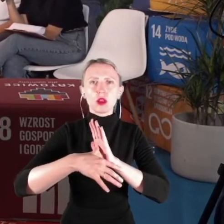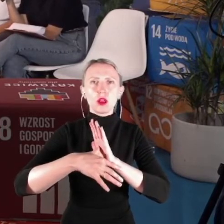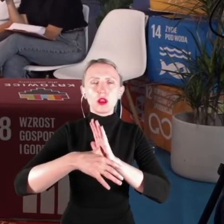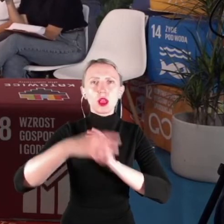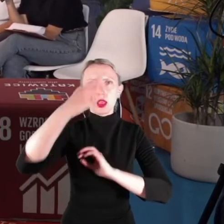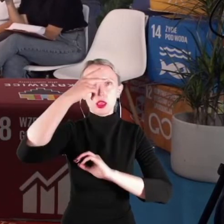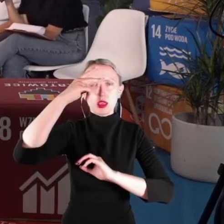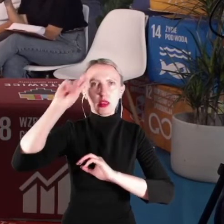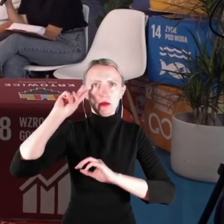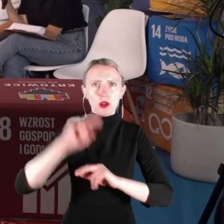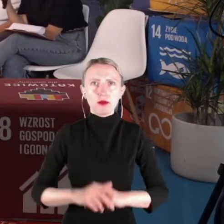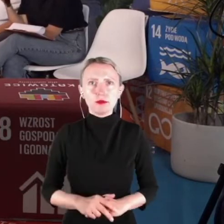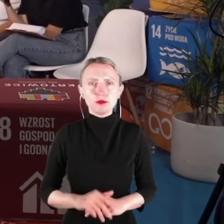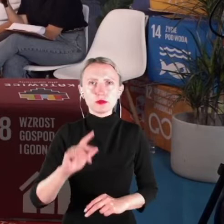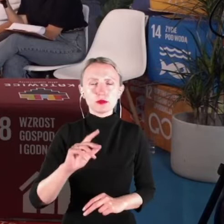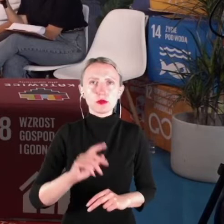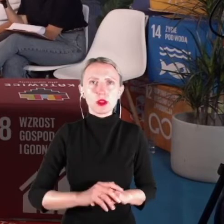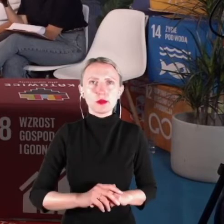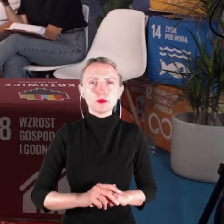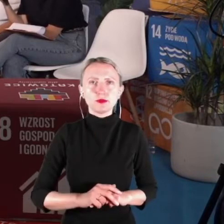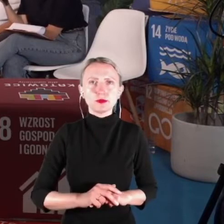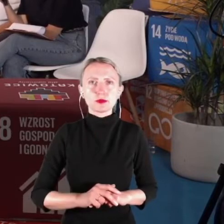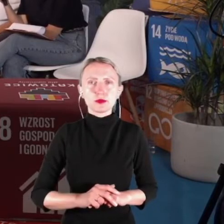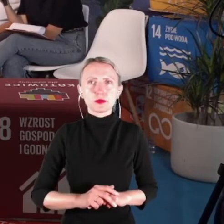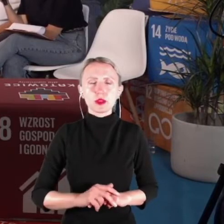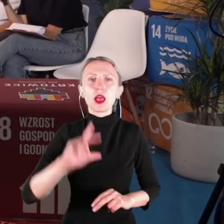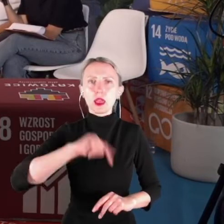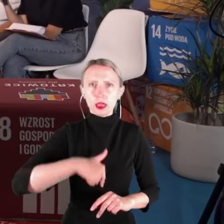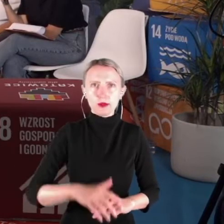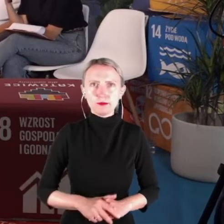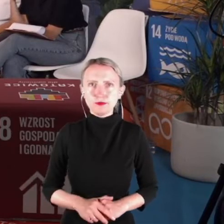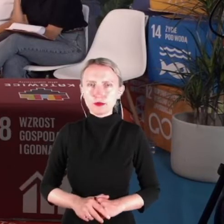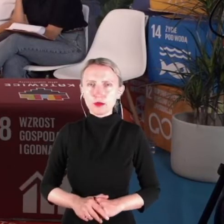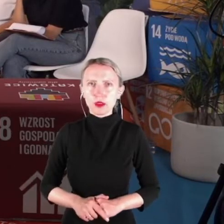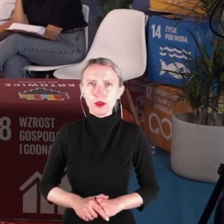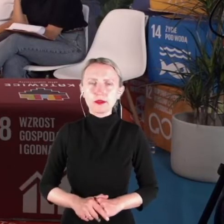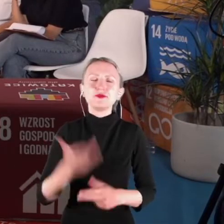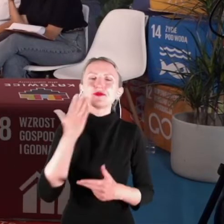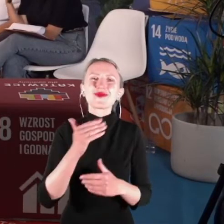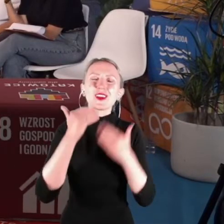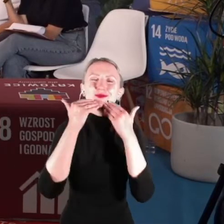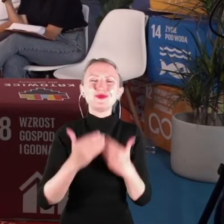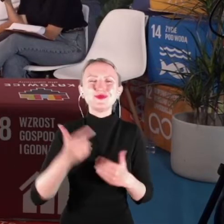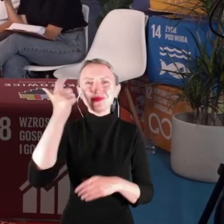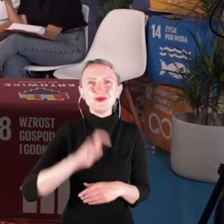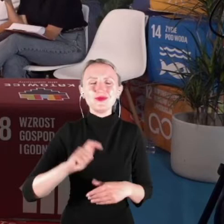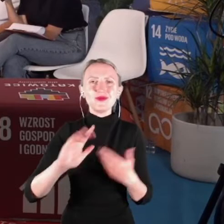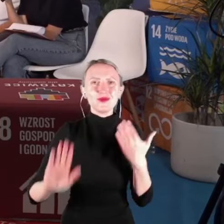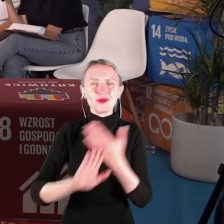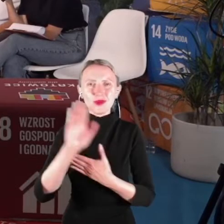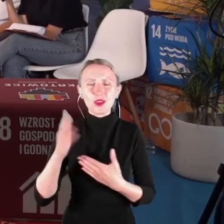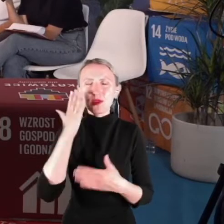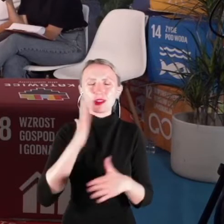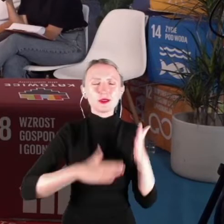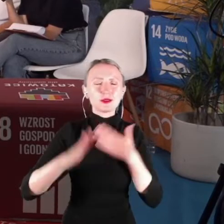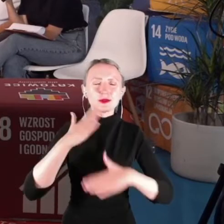yes, super. First of all, thank you very much, Alexandra, for introducing. It's great to be in this context with this great variety